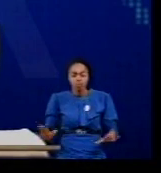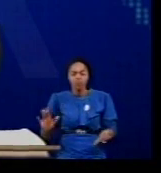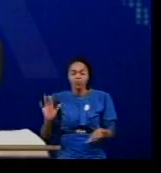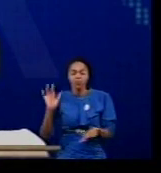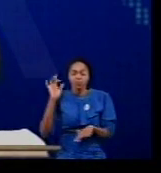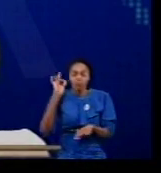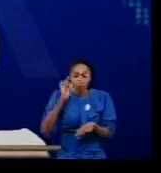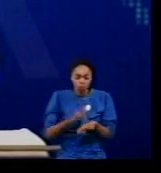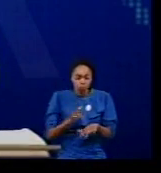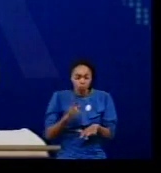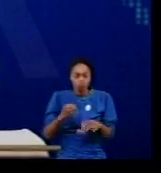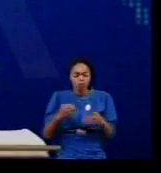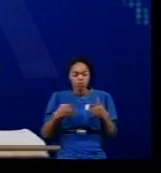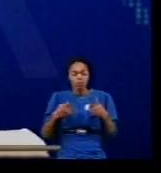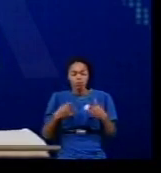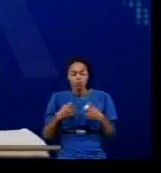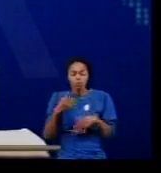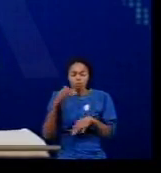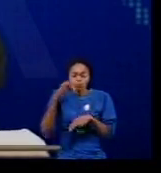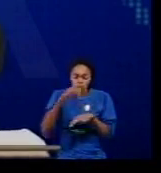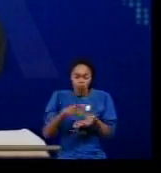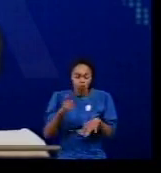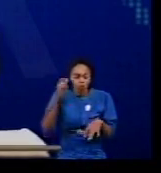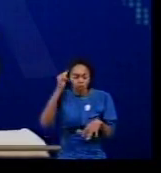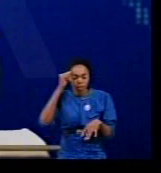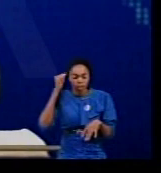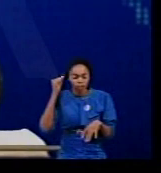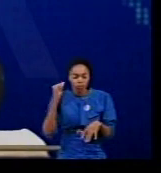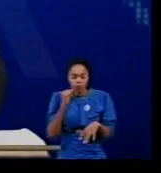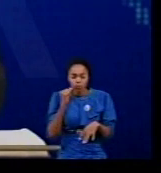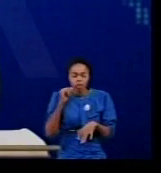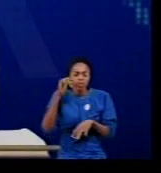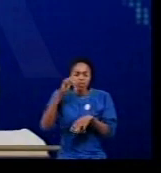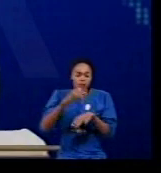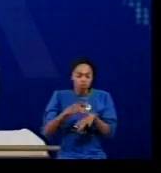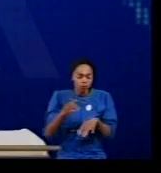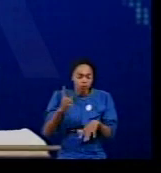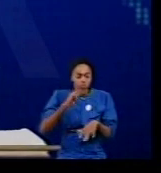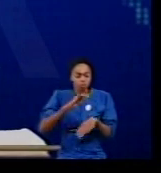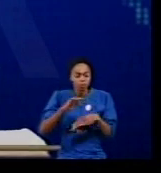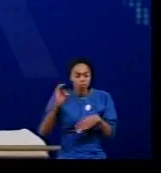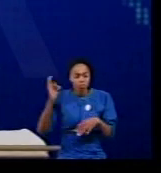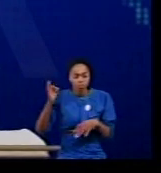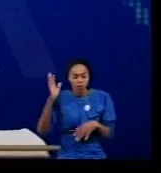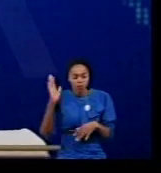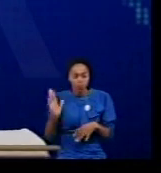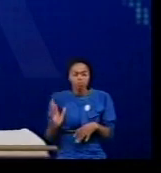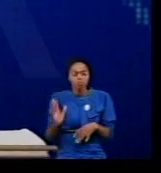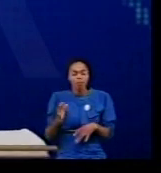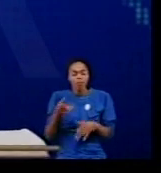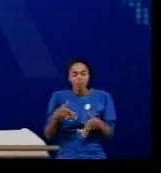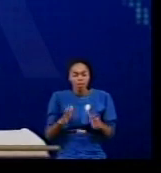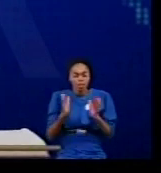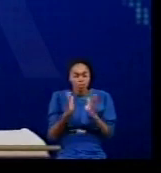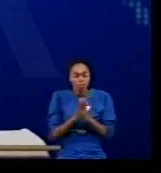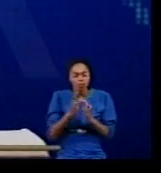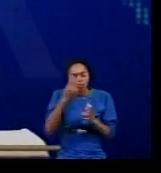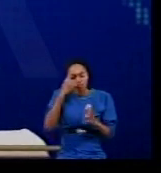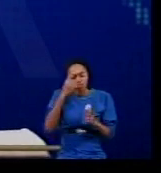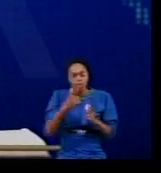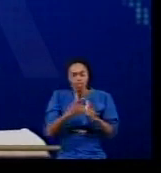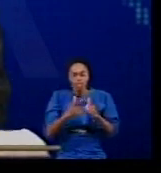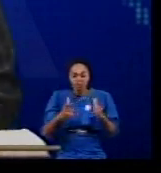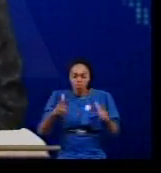He sees us as the way we will be. When he calls us, he's not looking at our present condition, present situation,